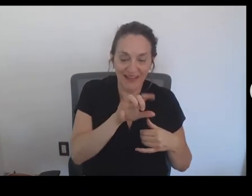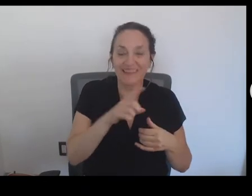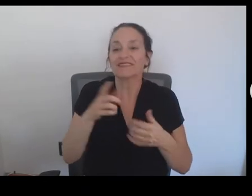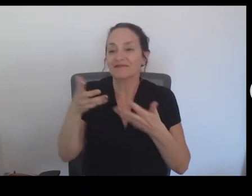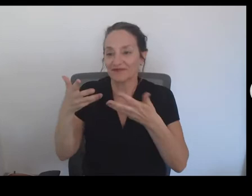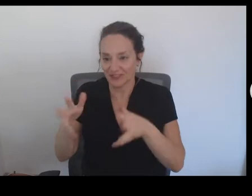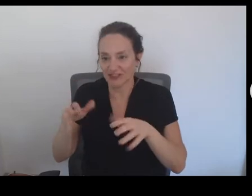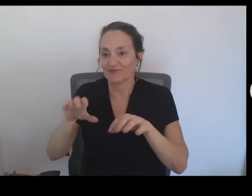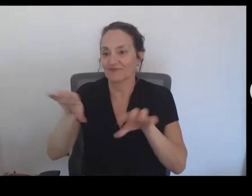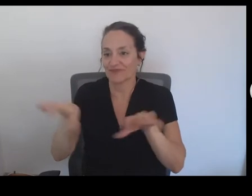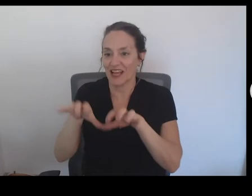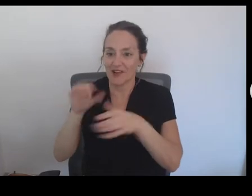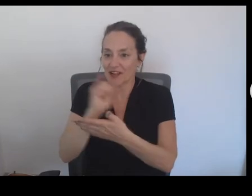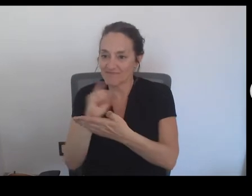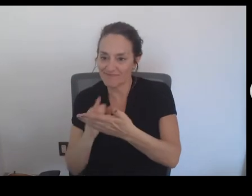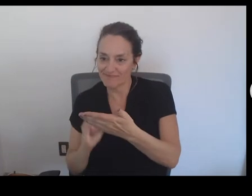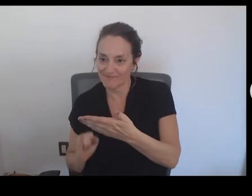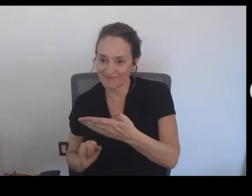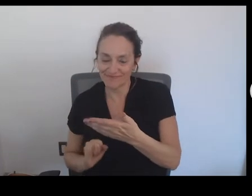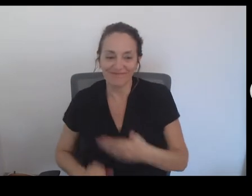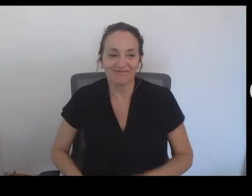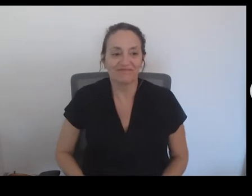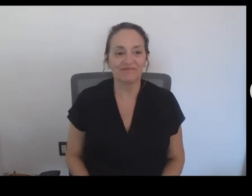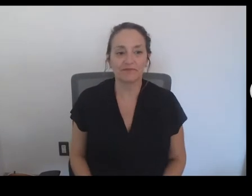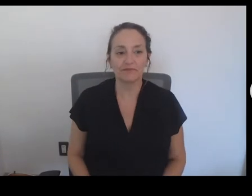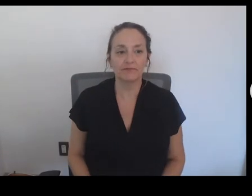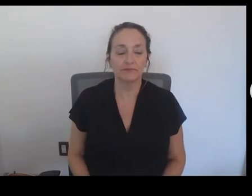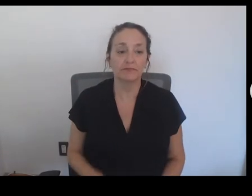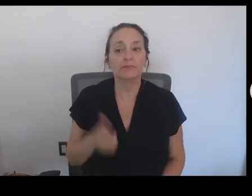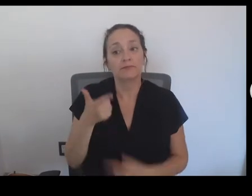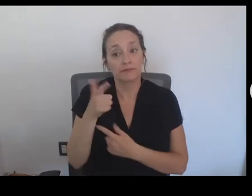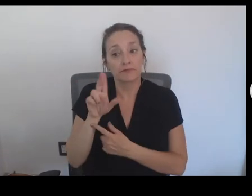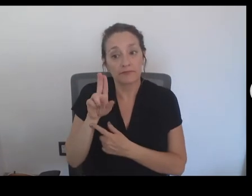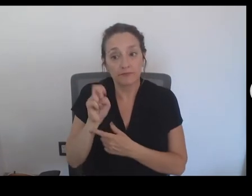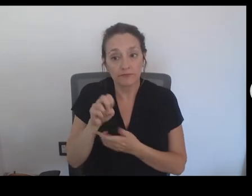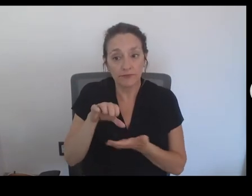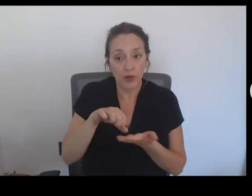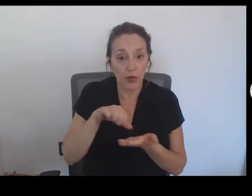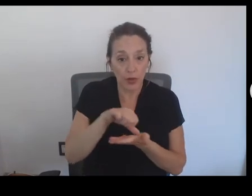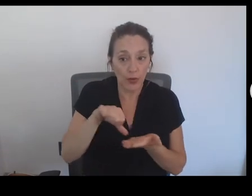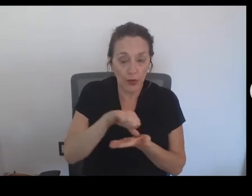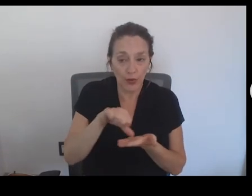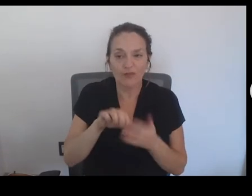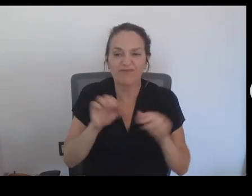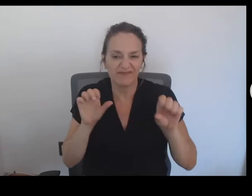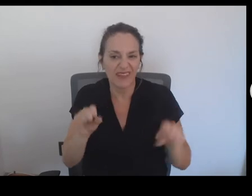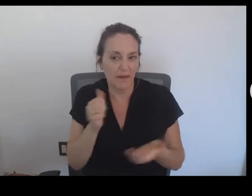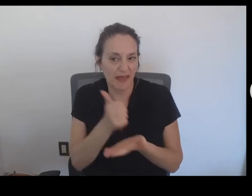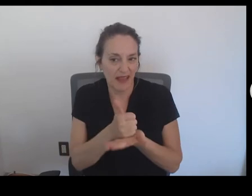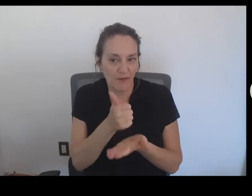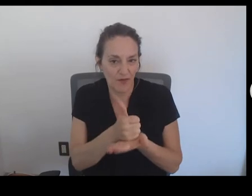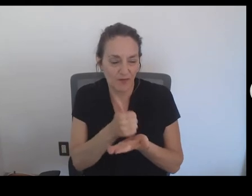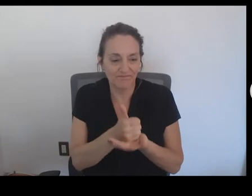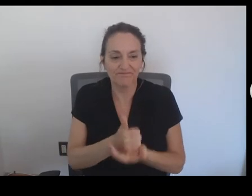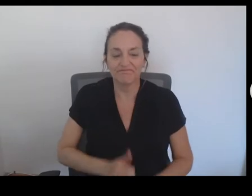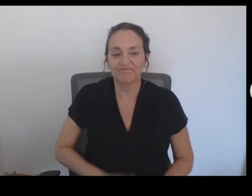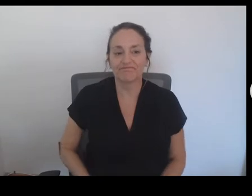do, if you have glue at home, it's helpful, you don't have to, is to put some